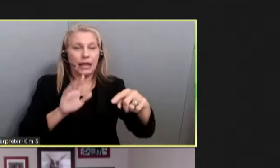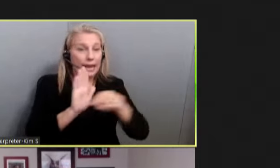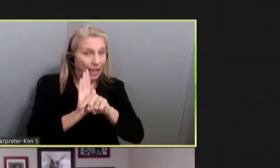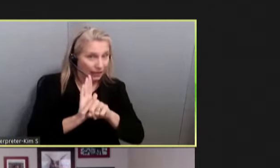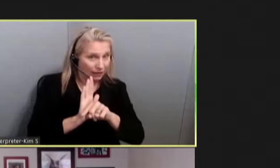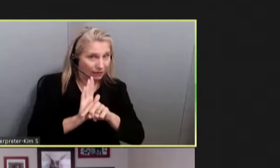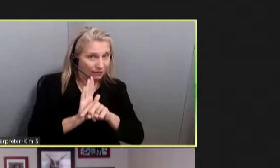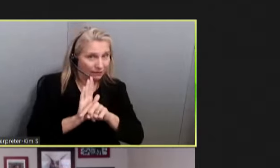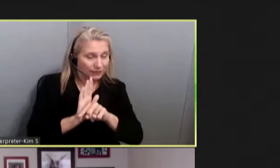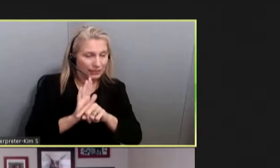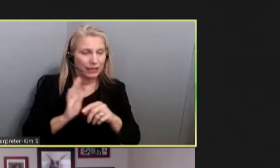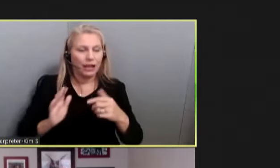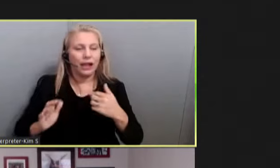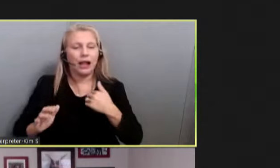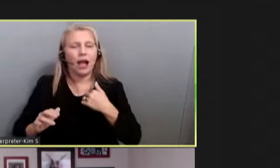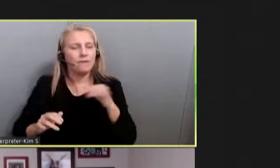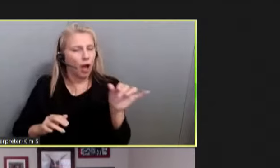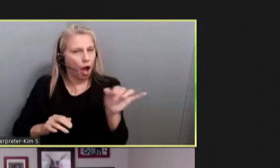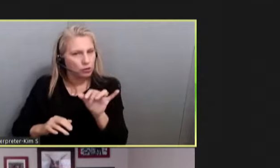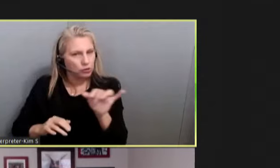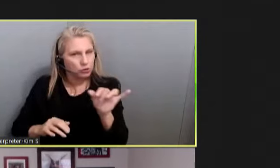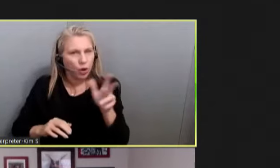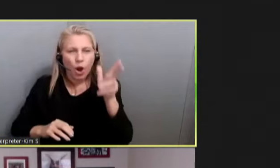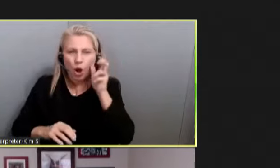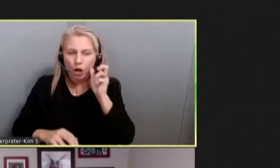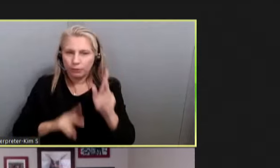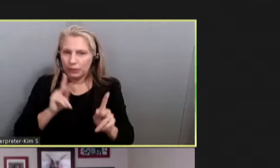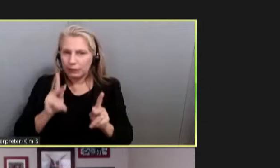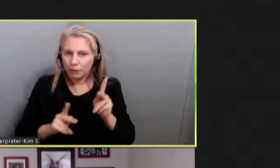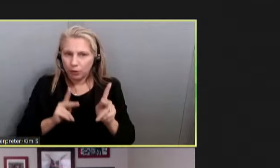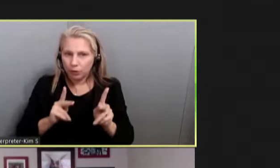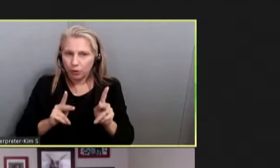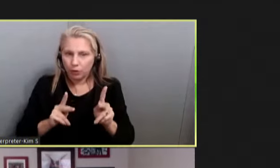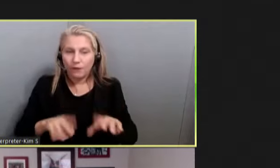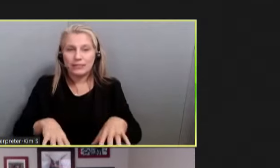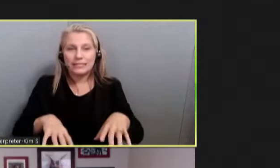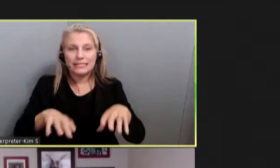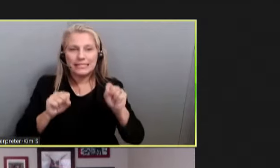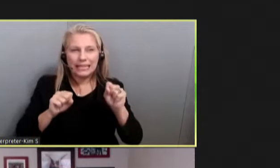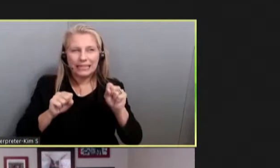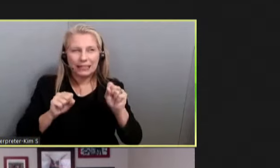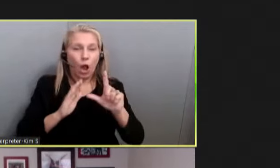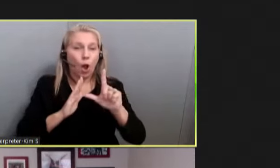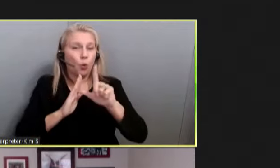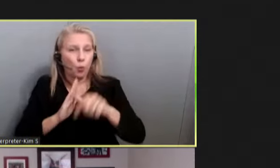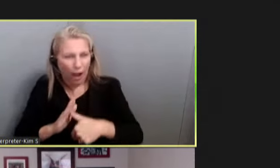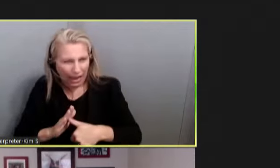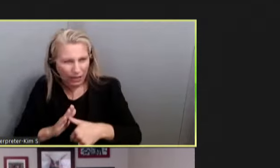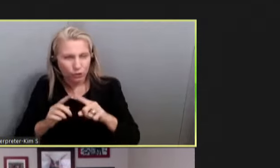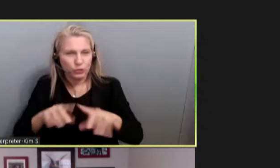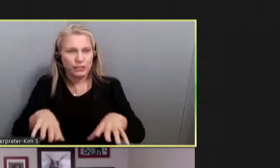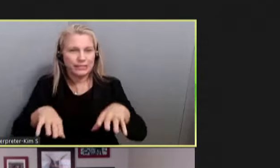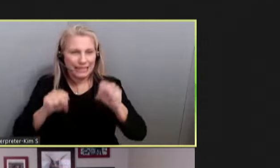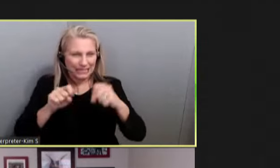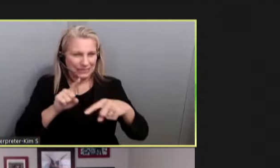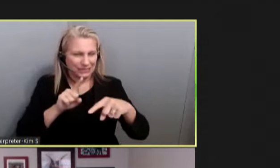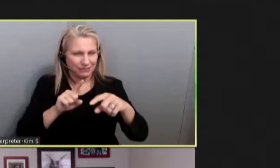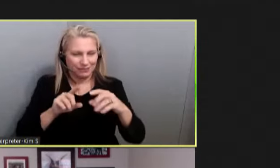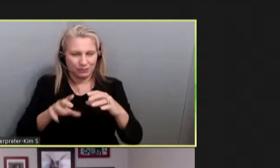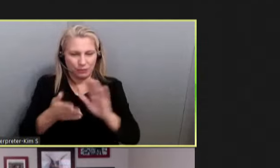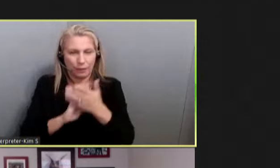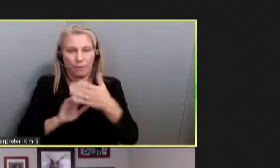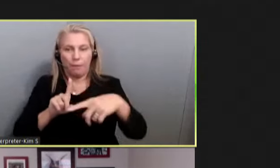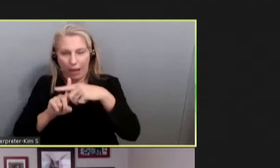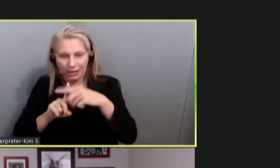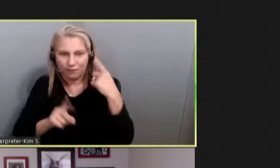negative. I have also heard that people have taken a while to test positive for COVID. So they've